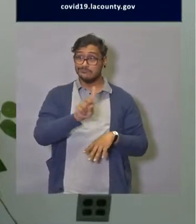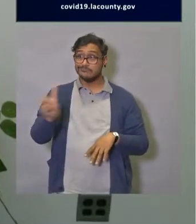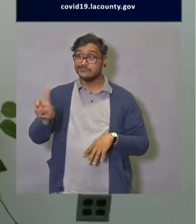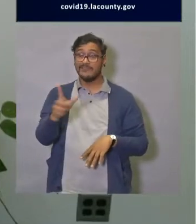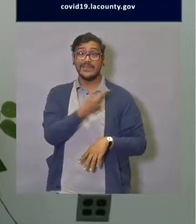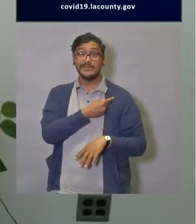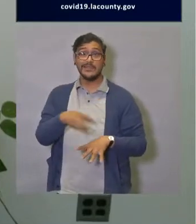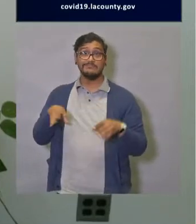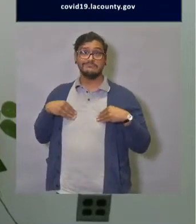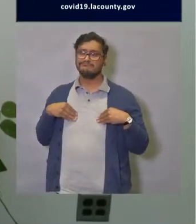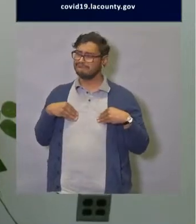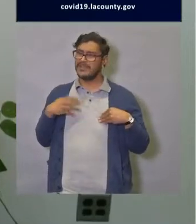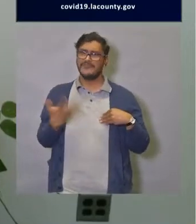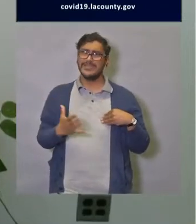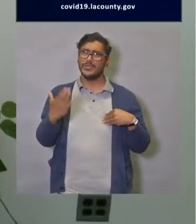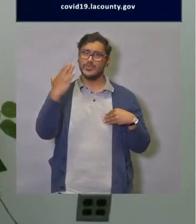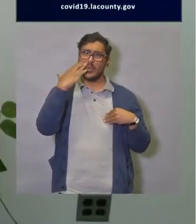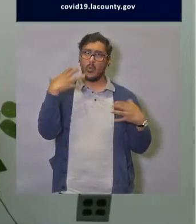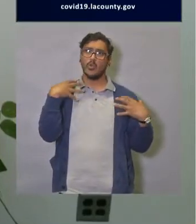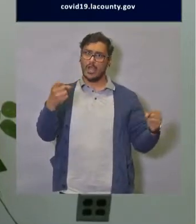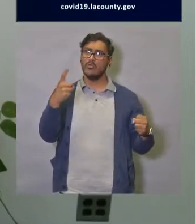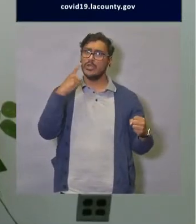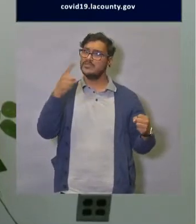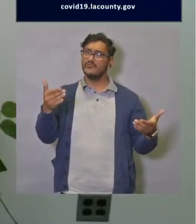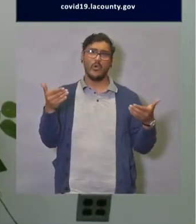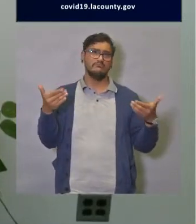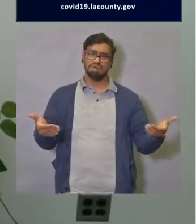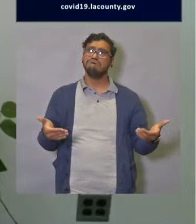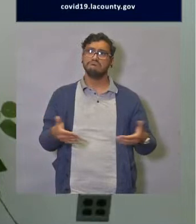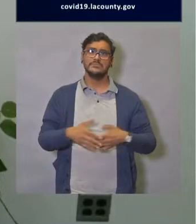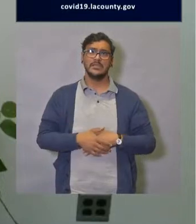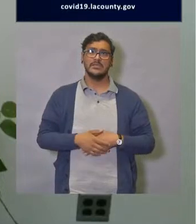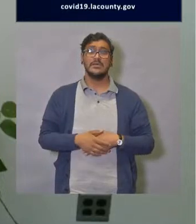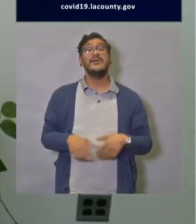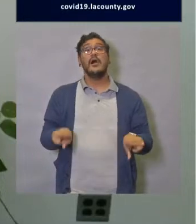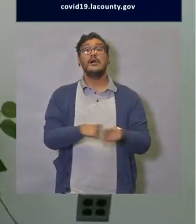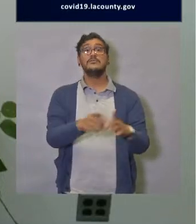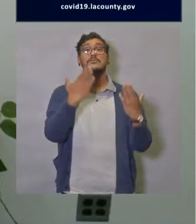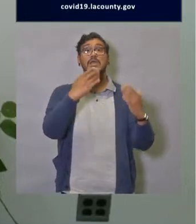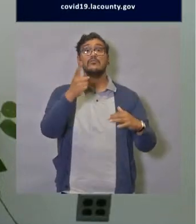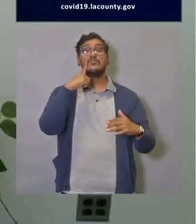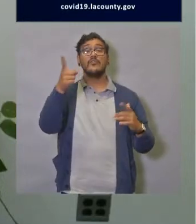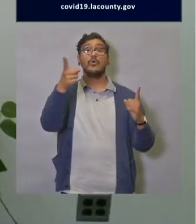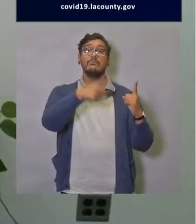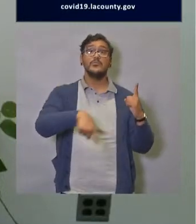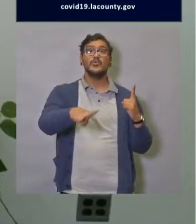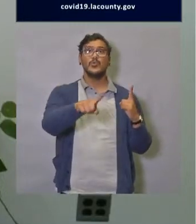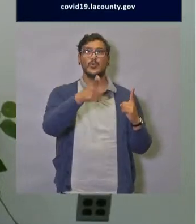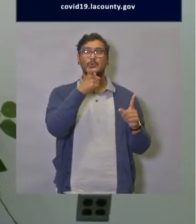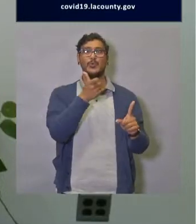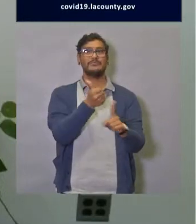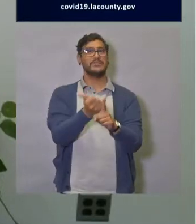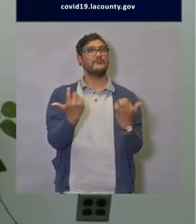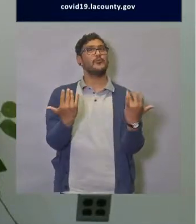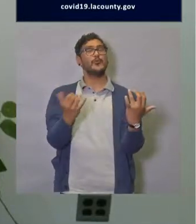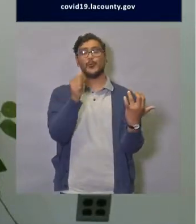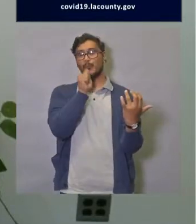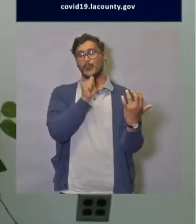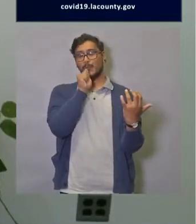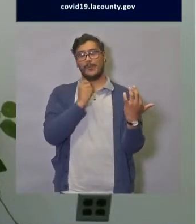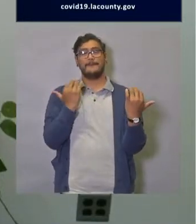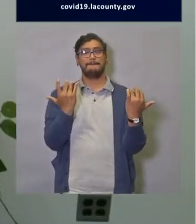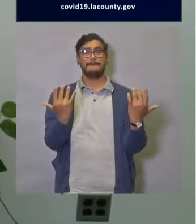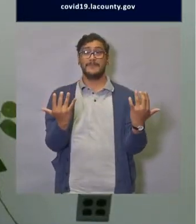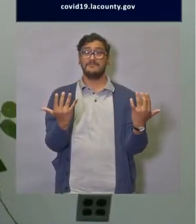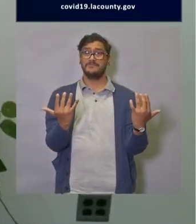know it takes courage to actually take that step. And we're also grateful to all of you that are patiently waiting for your turn. We do